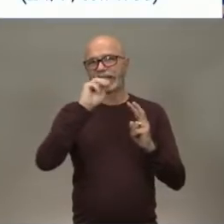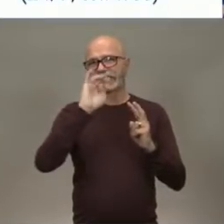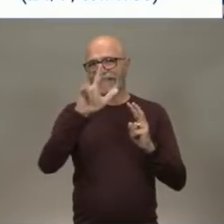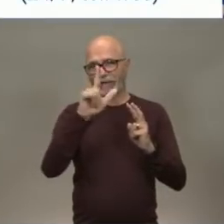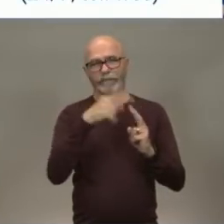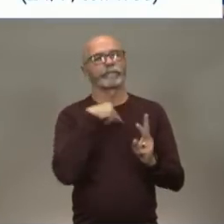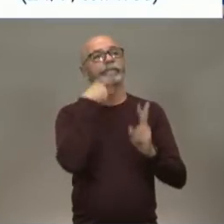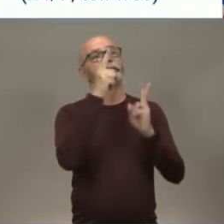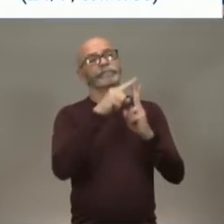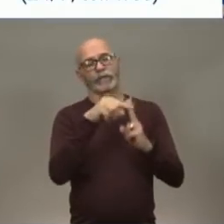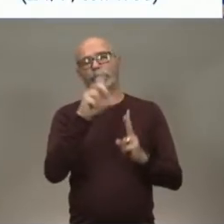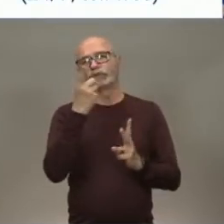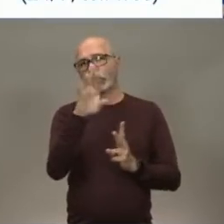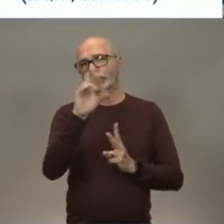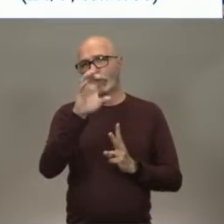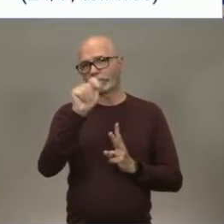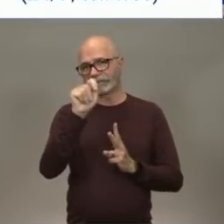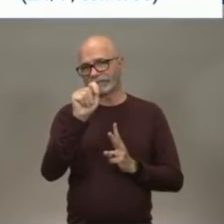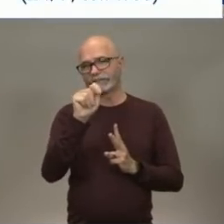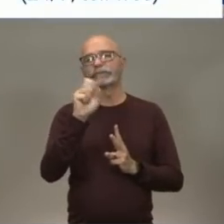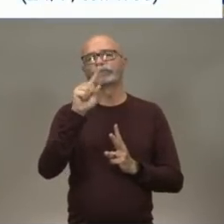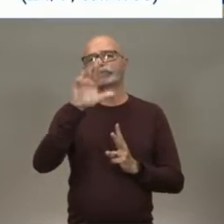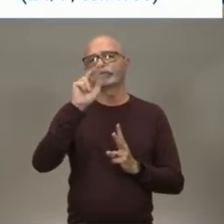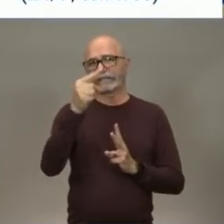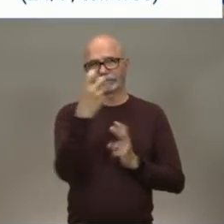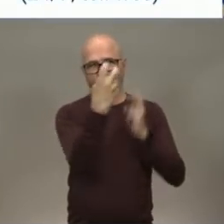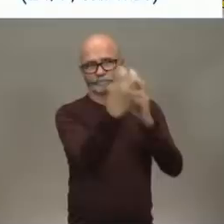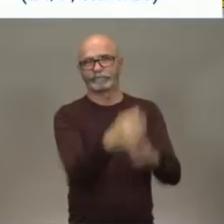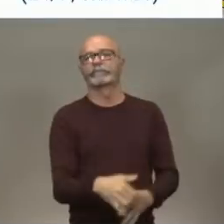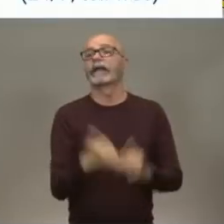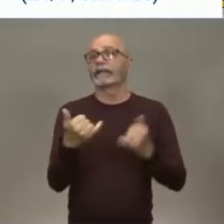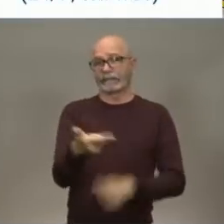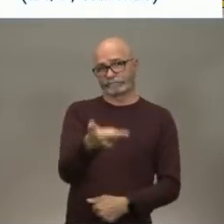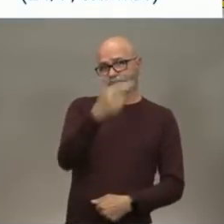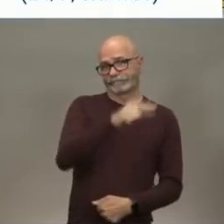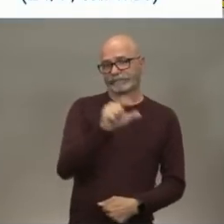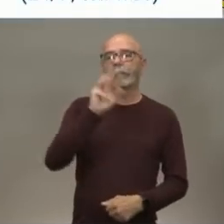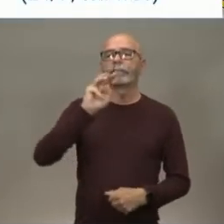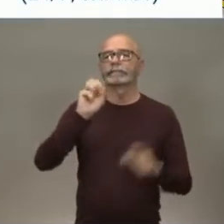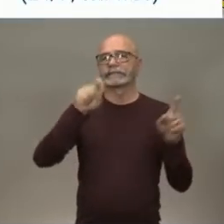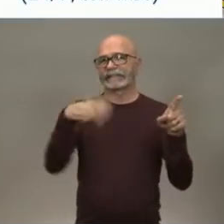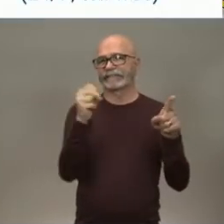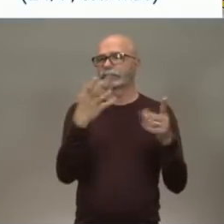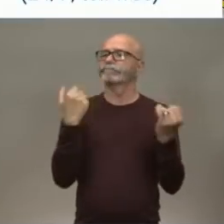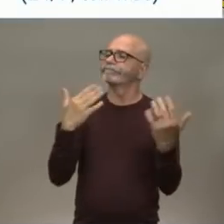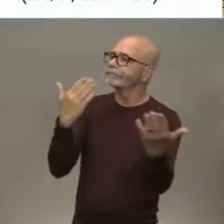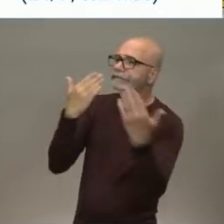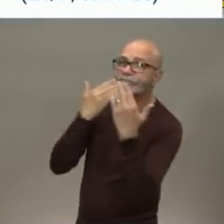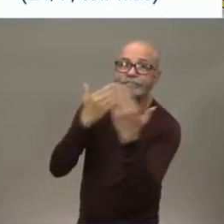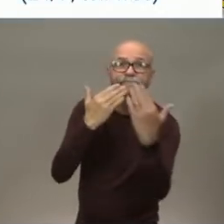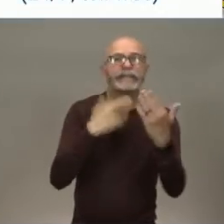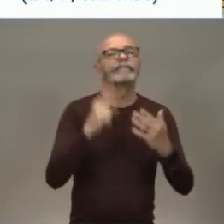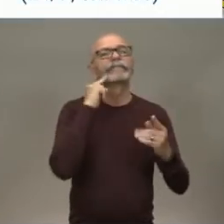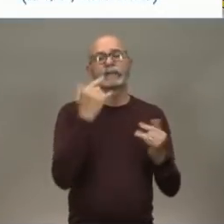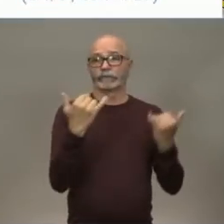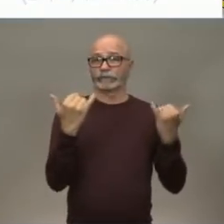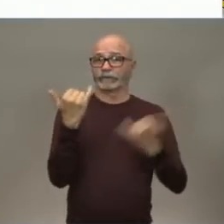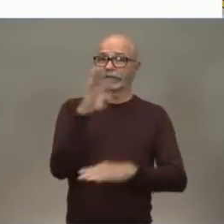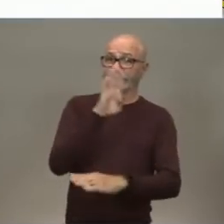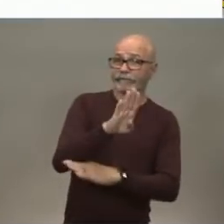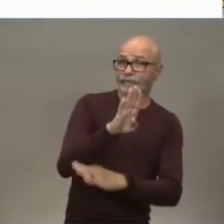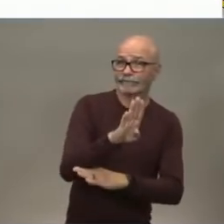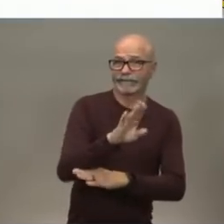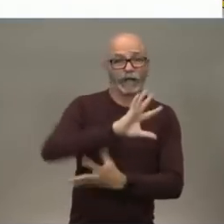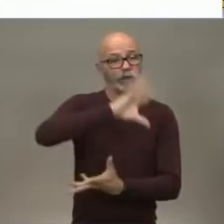Scotia's Chief Medical Officer of Health, Dr. Robert Strang. Go ahead, Premier. Thank you, Christy, and good afternoon, everyone. There are 5 cases of COVID-19 in the Central